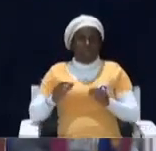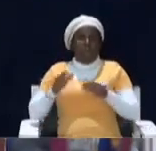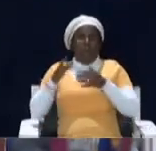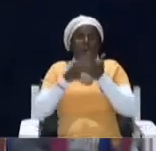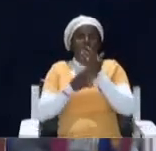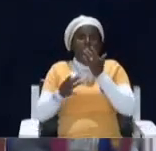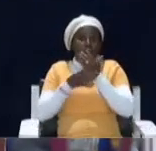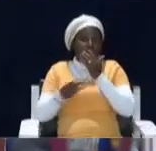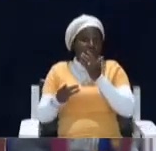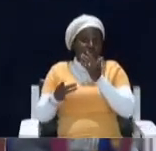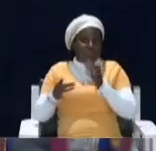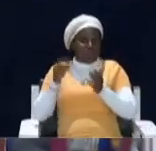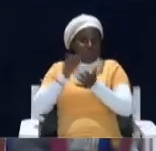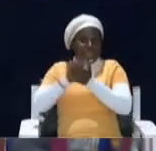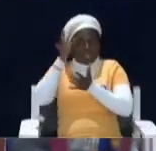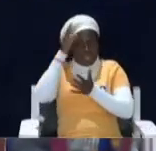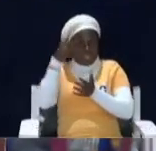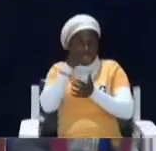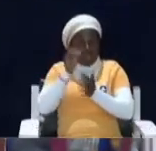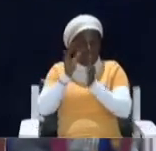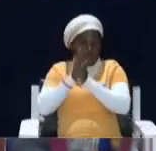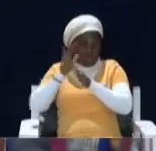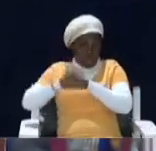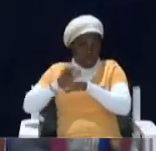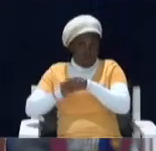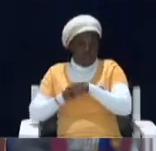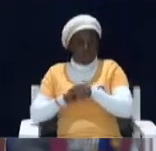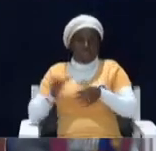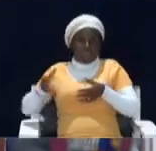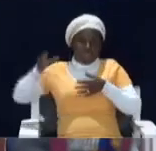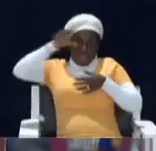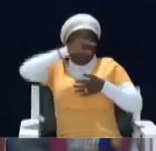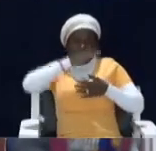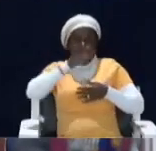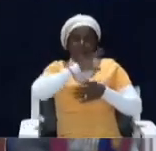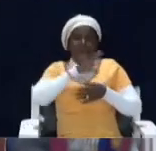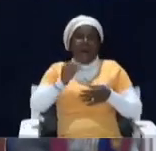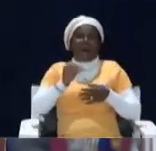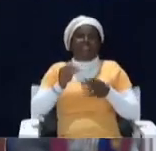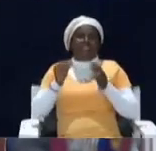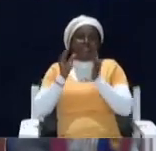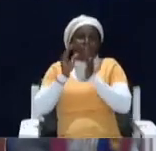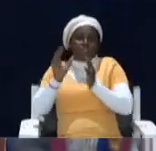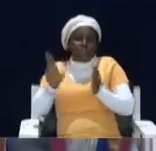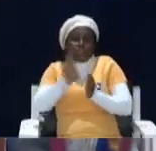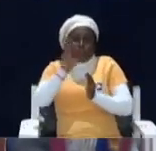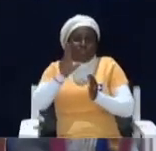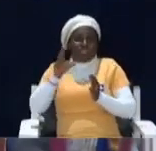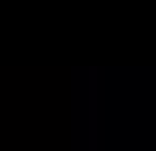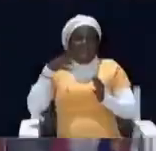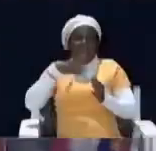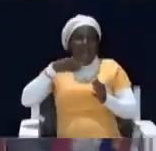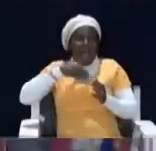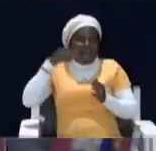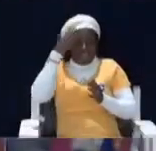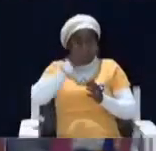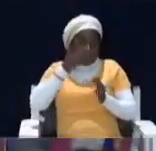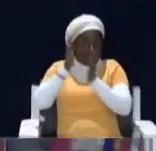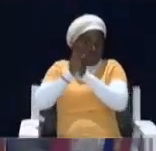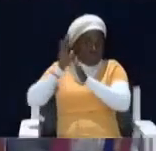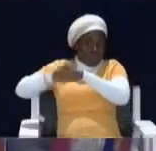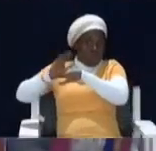on by Daddy Gio. She also placed the handkerchiefs prayed on during the August convention